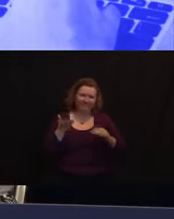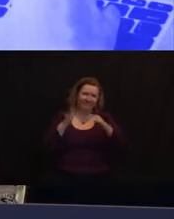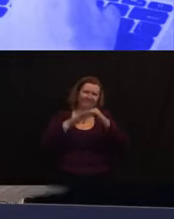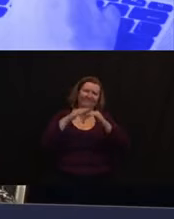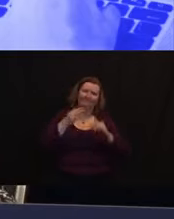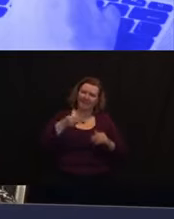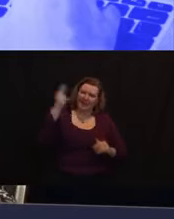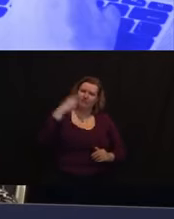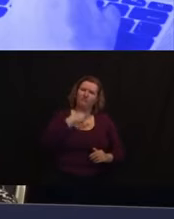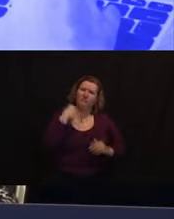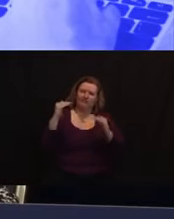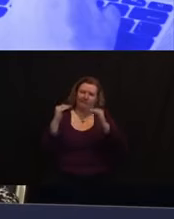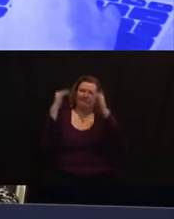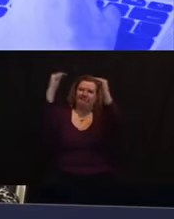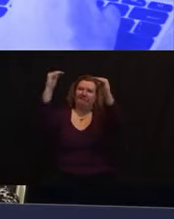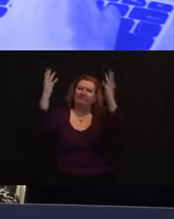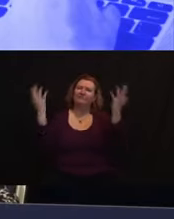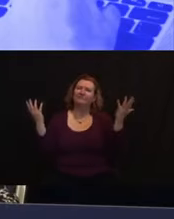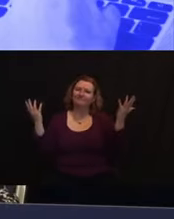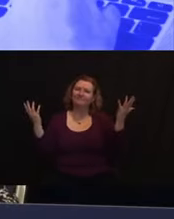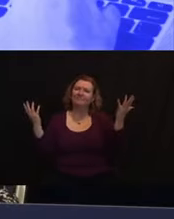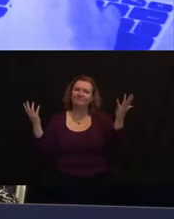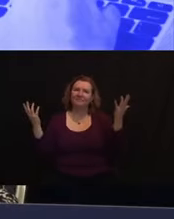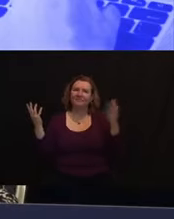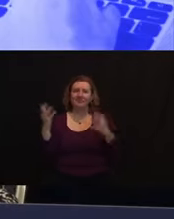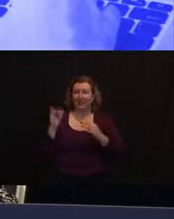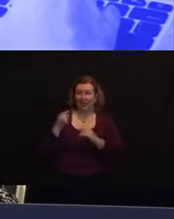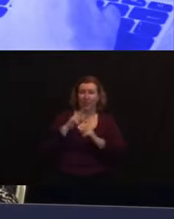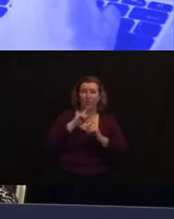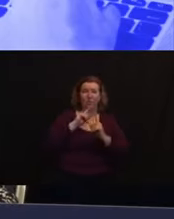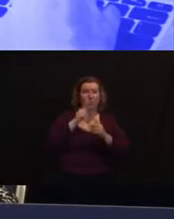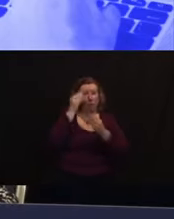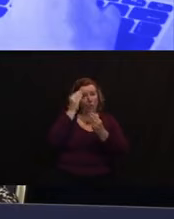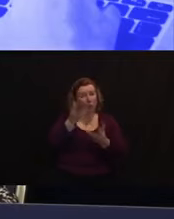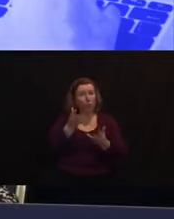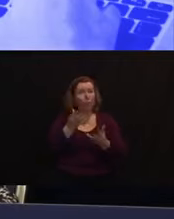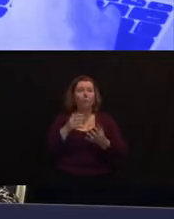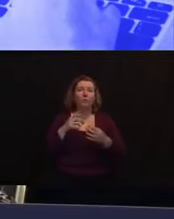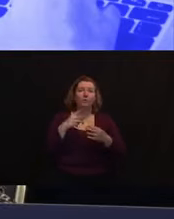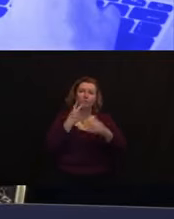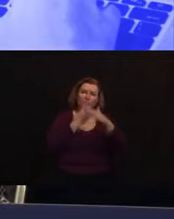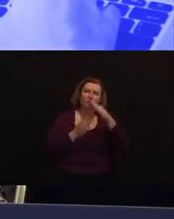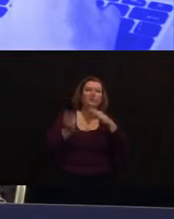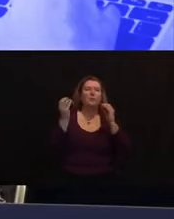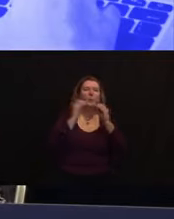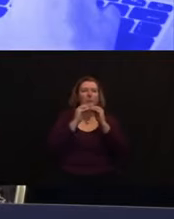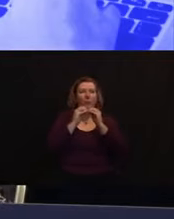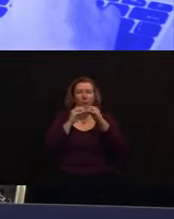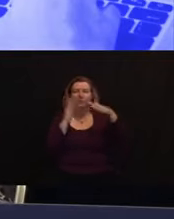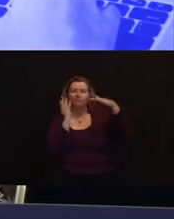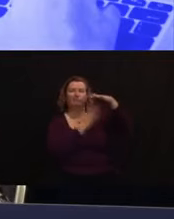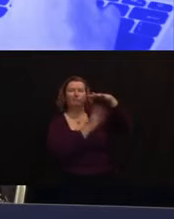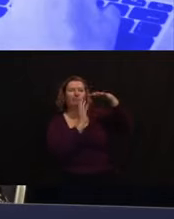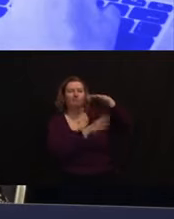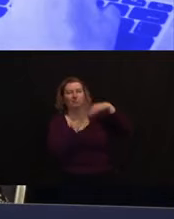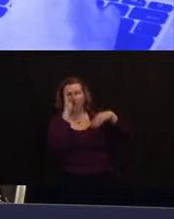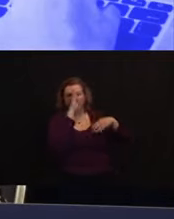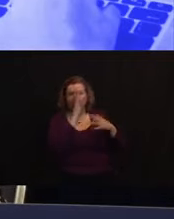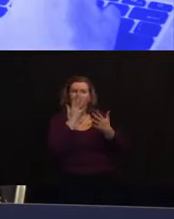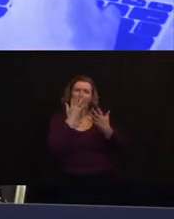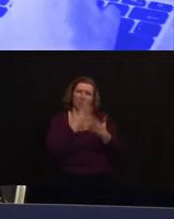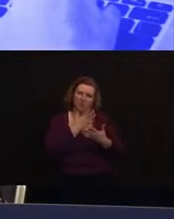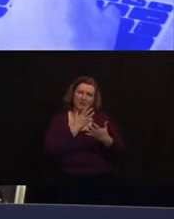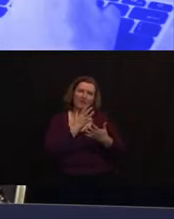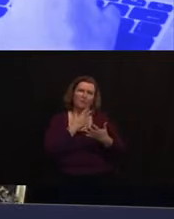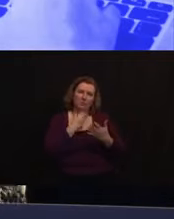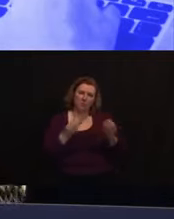activity. Based on this report, we're expecting continued increases in hospitalizations and, unfortunately, deaths as